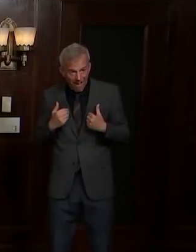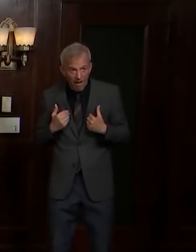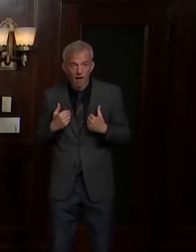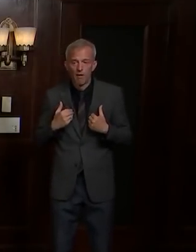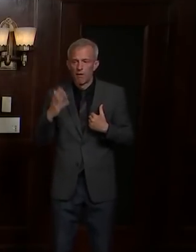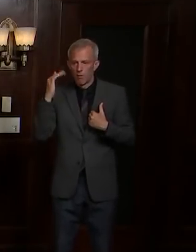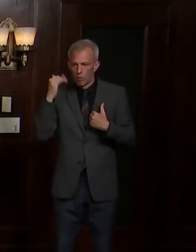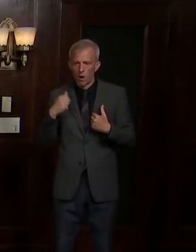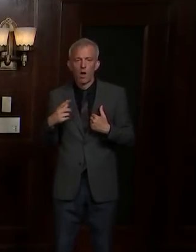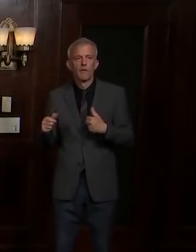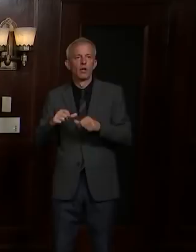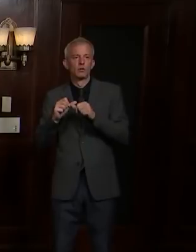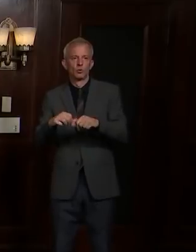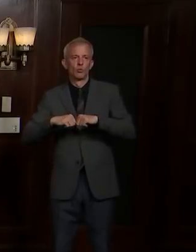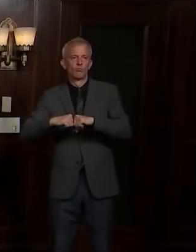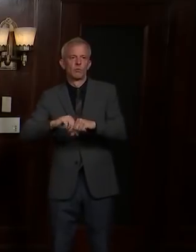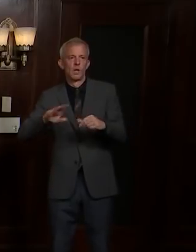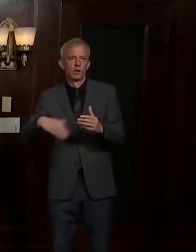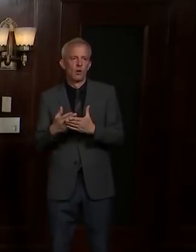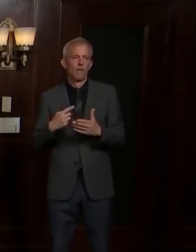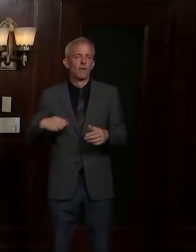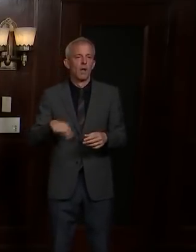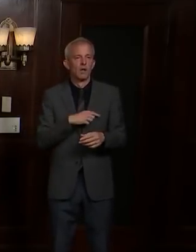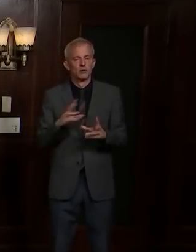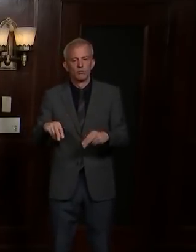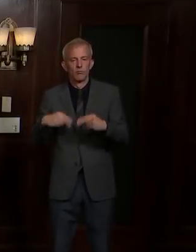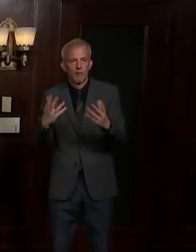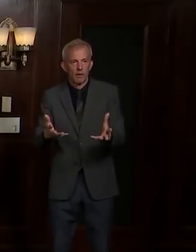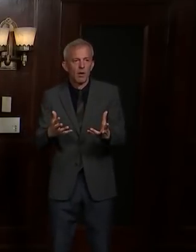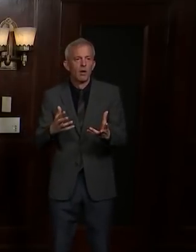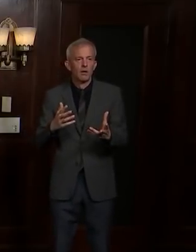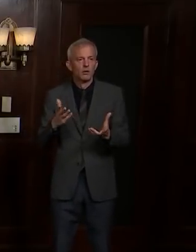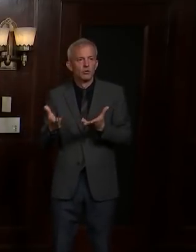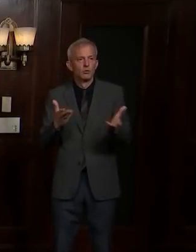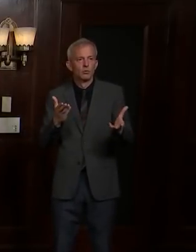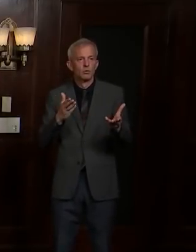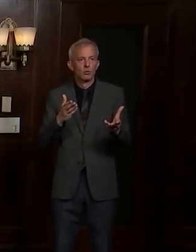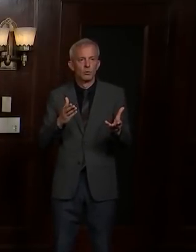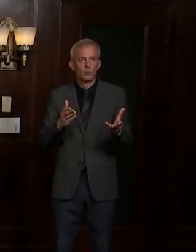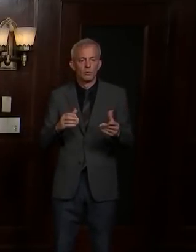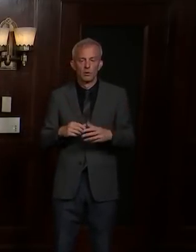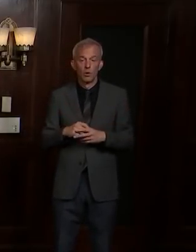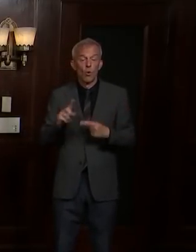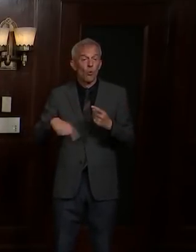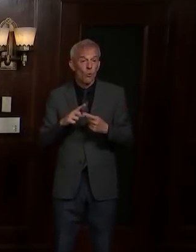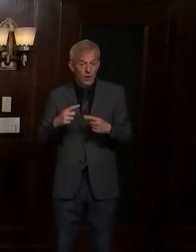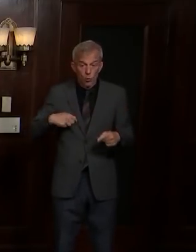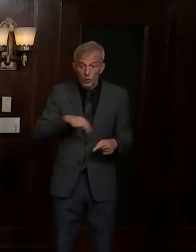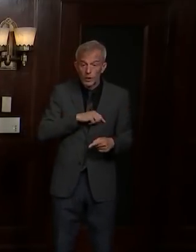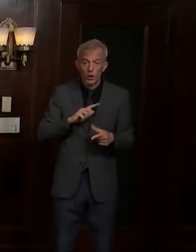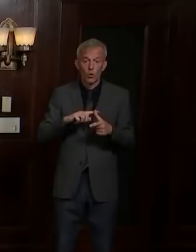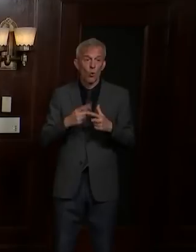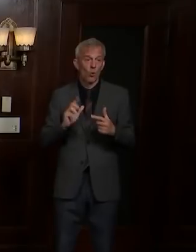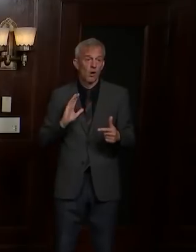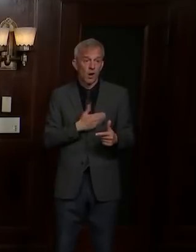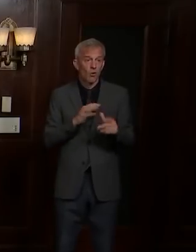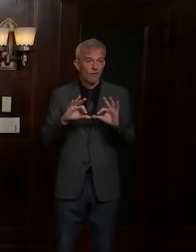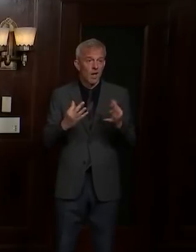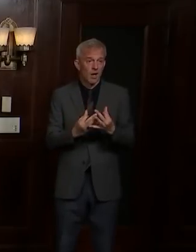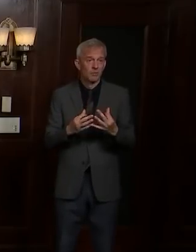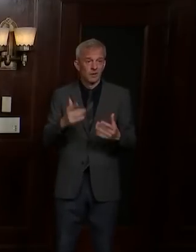they can continue to protect all of us and provide us all with services when we or the people we love are sick and need health